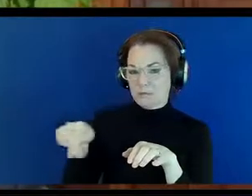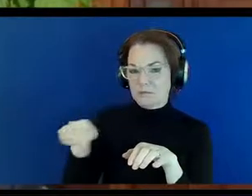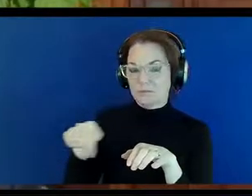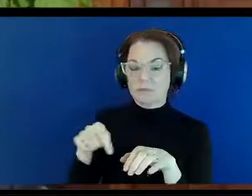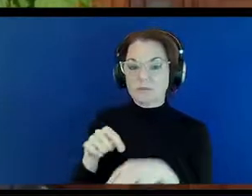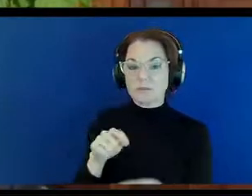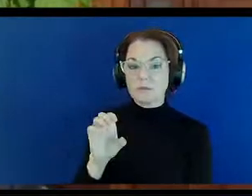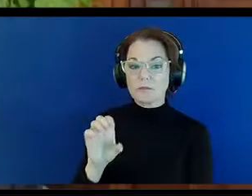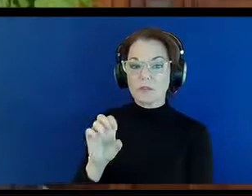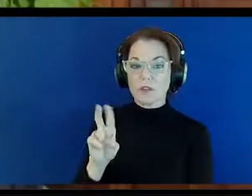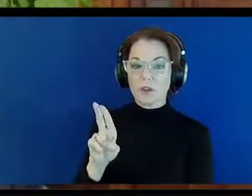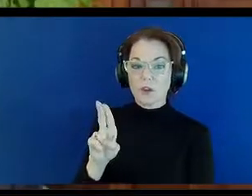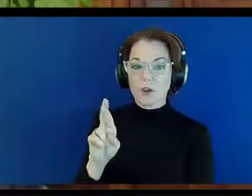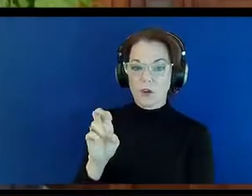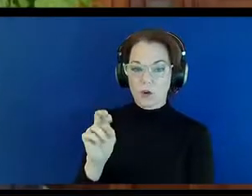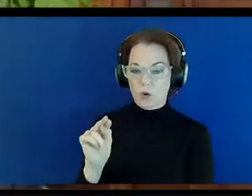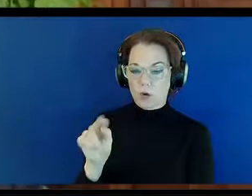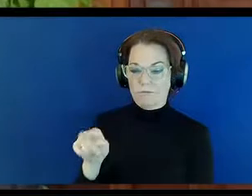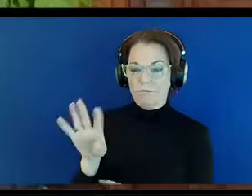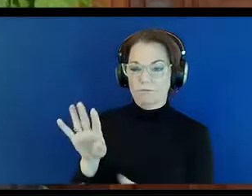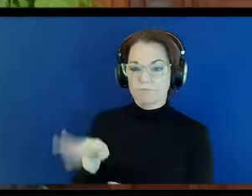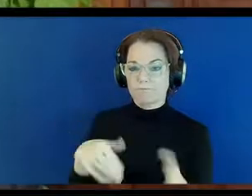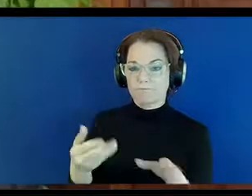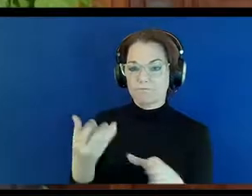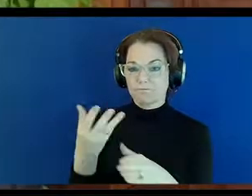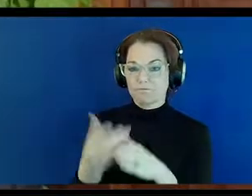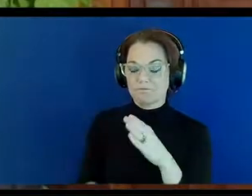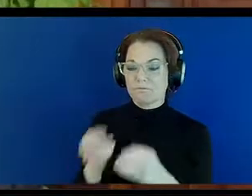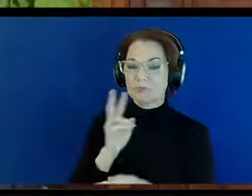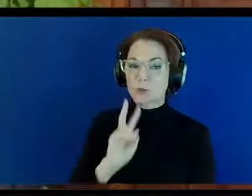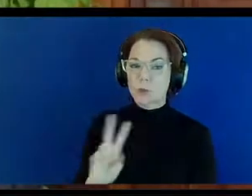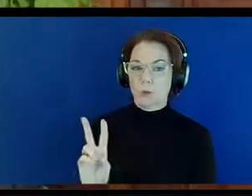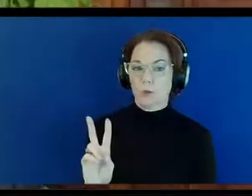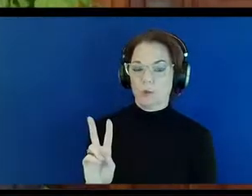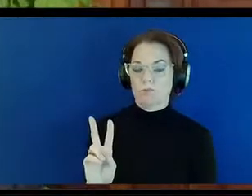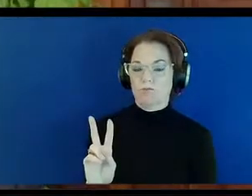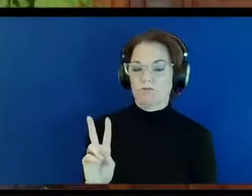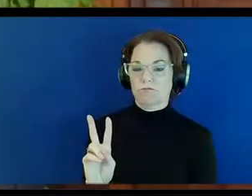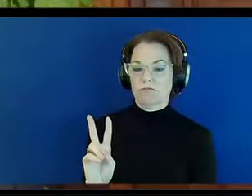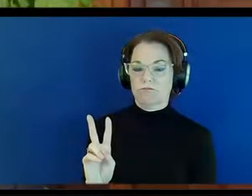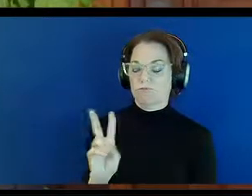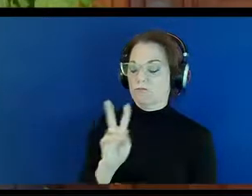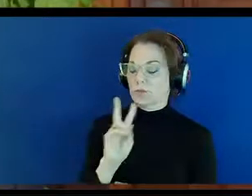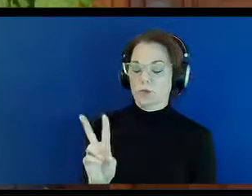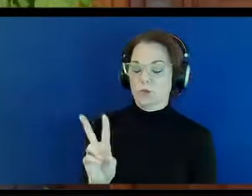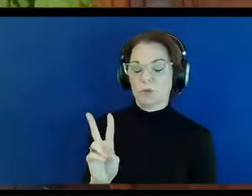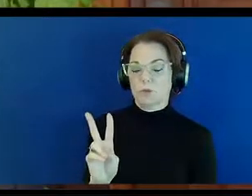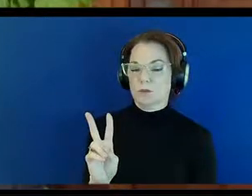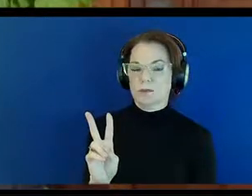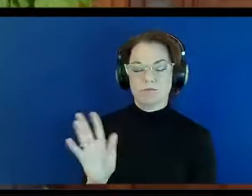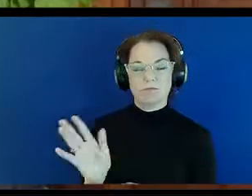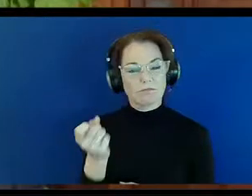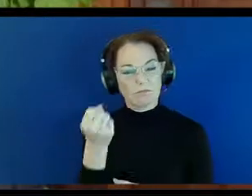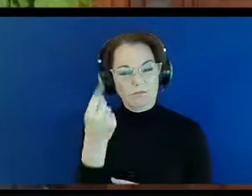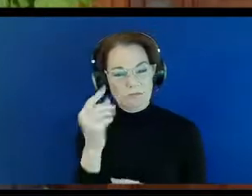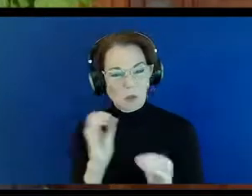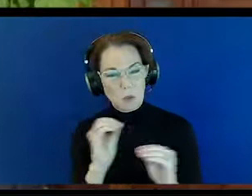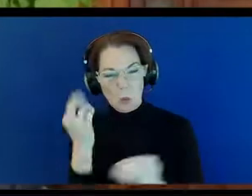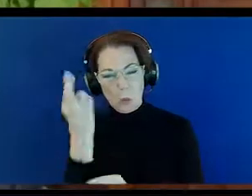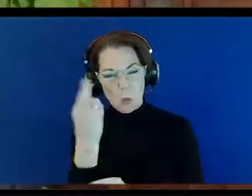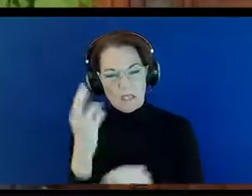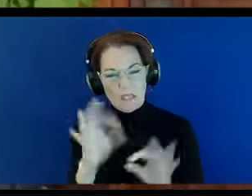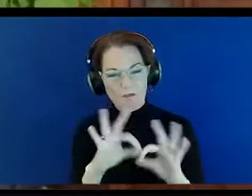Curran was, when he passed away, was only 2 years old. There's no reason for any family